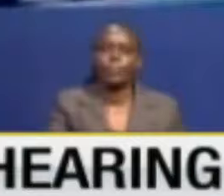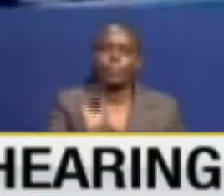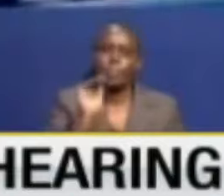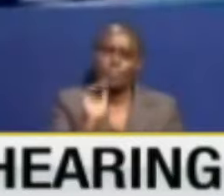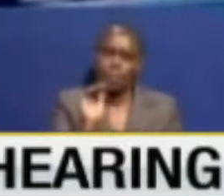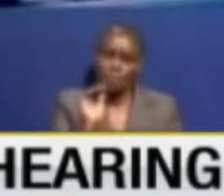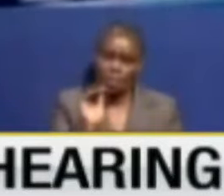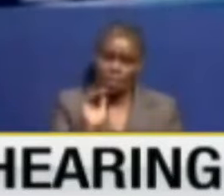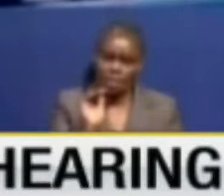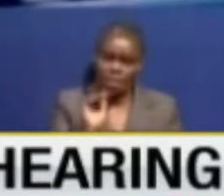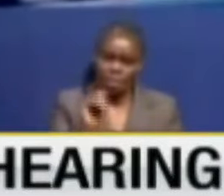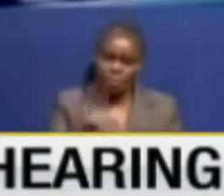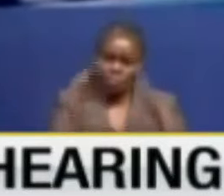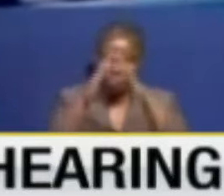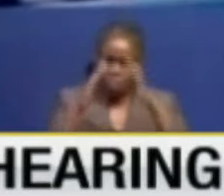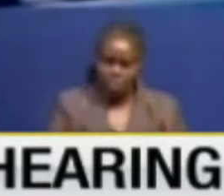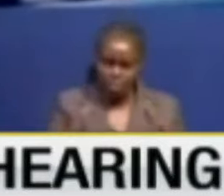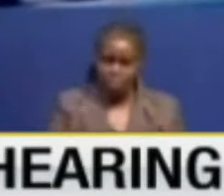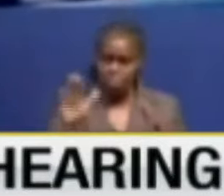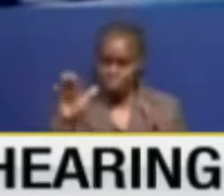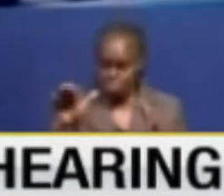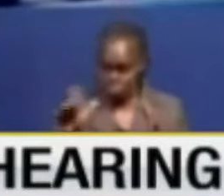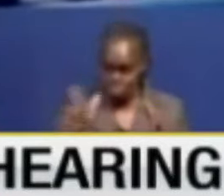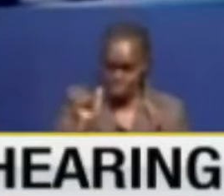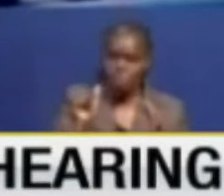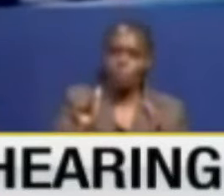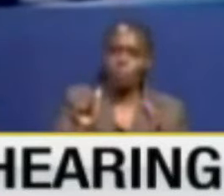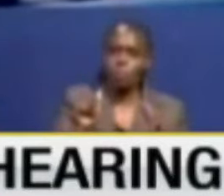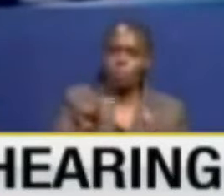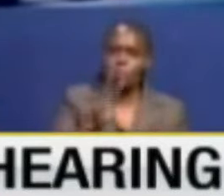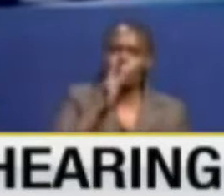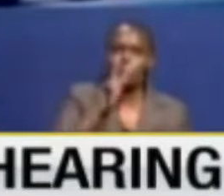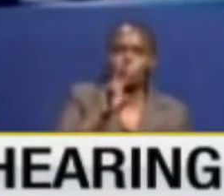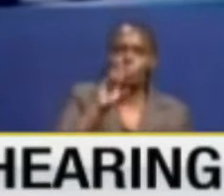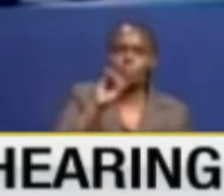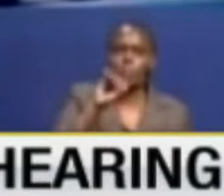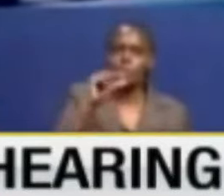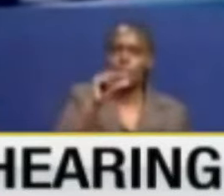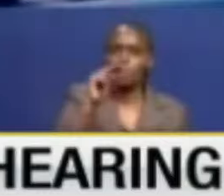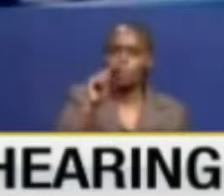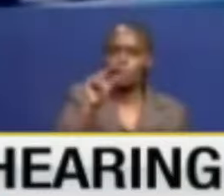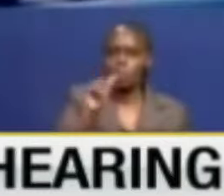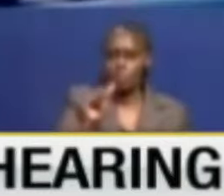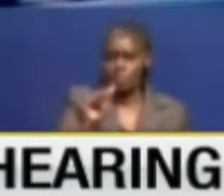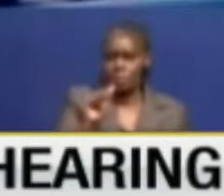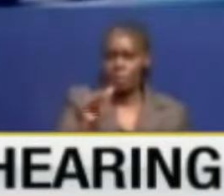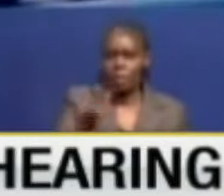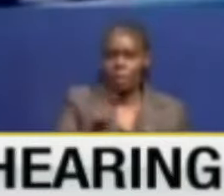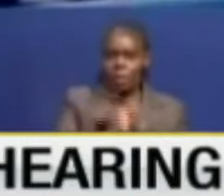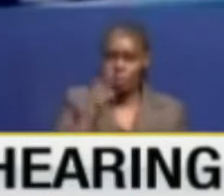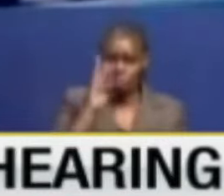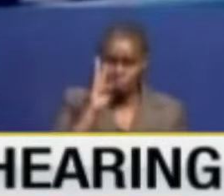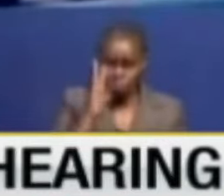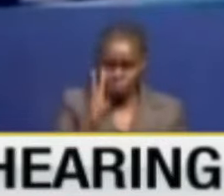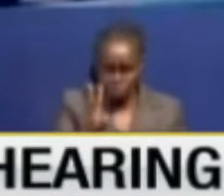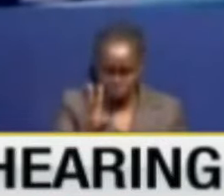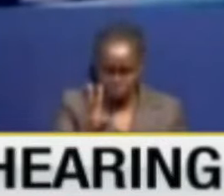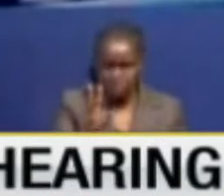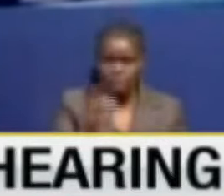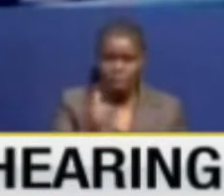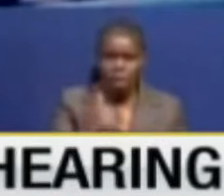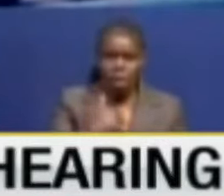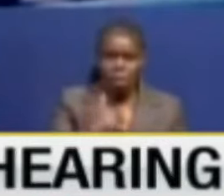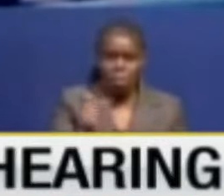request before this House for the summons to Virginia Kawira as a witness. We have